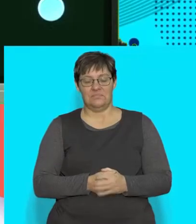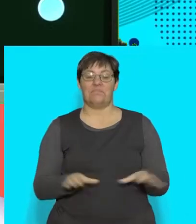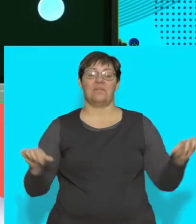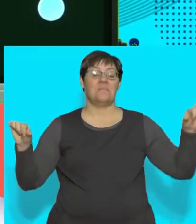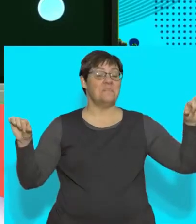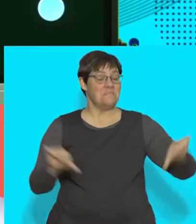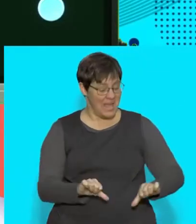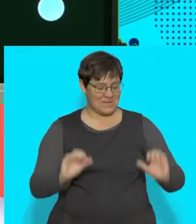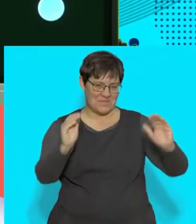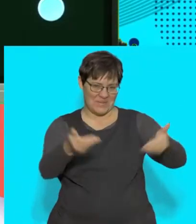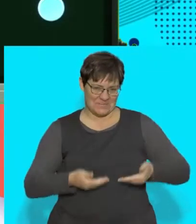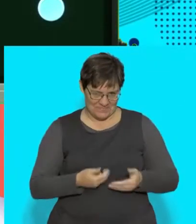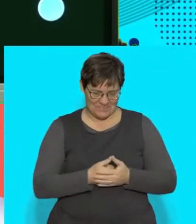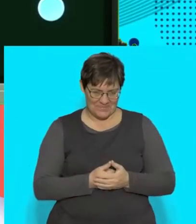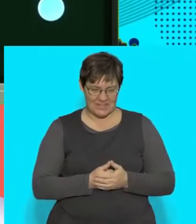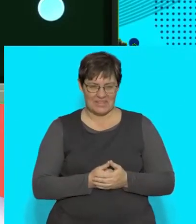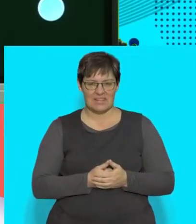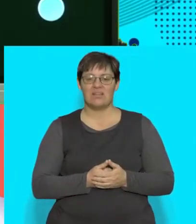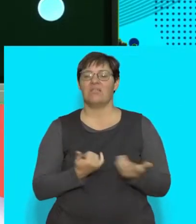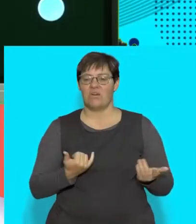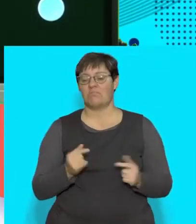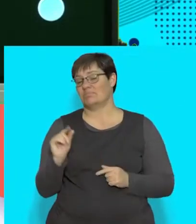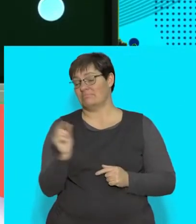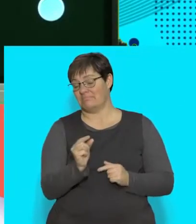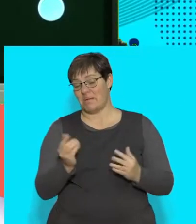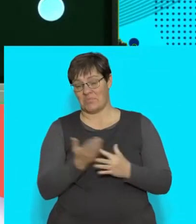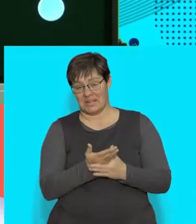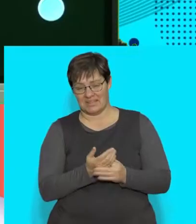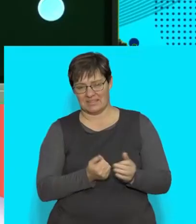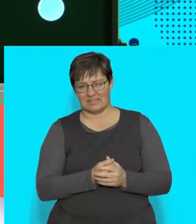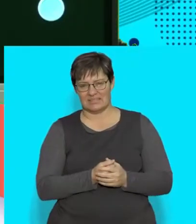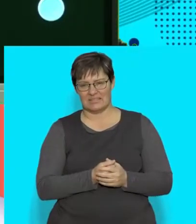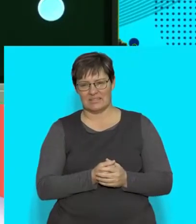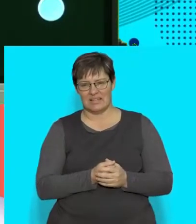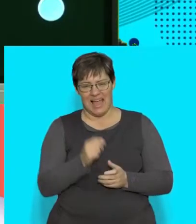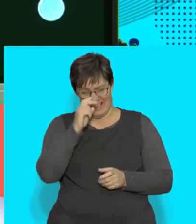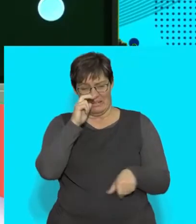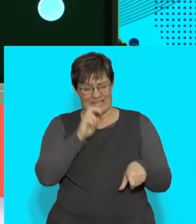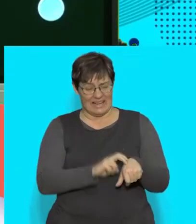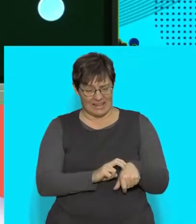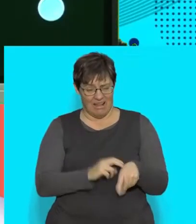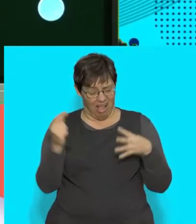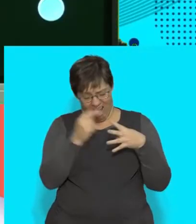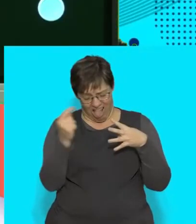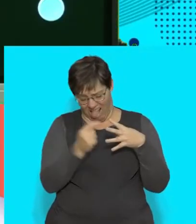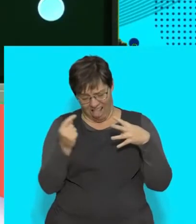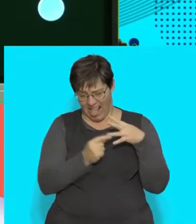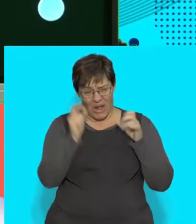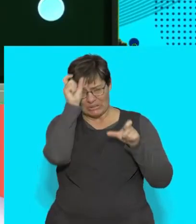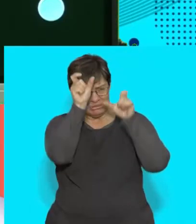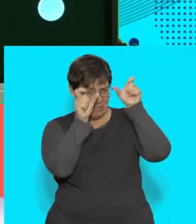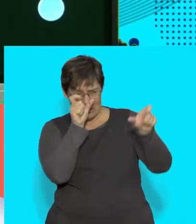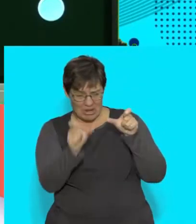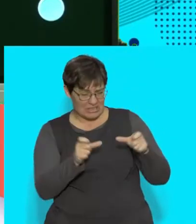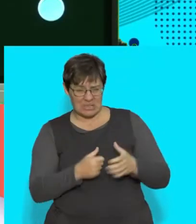Welcome, Life Sciences. Welcome back from your wee break. I think you needed that after all that terminology